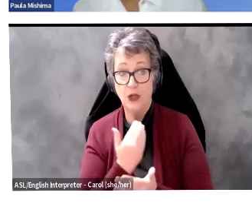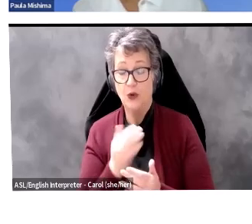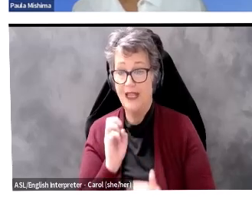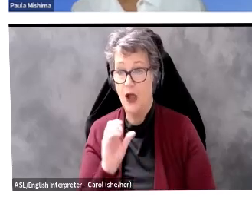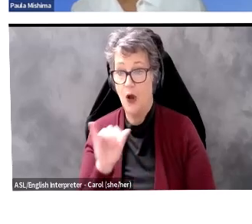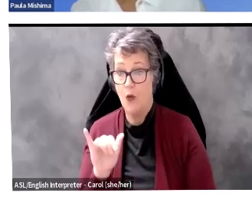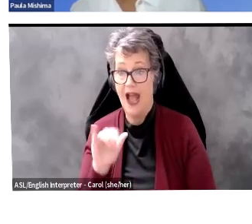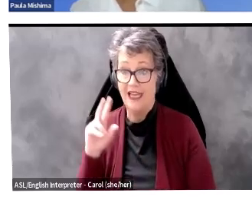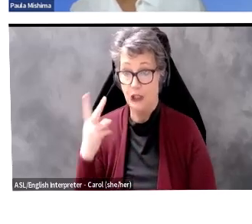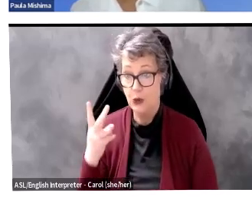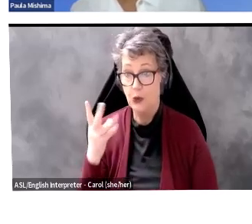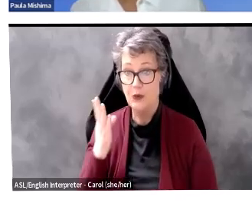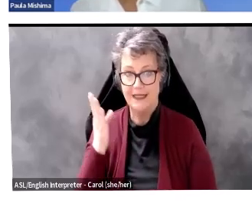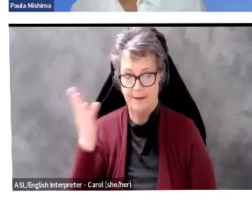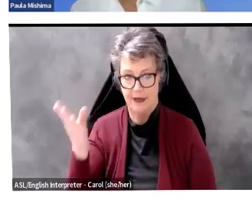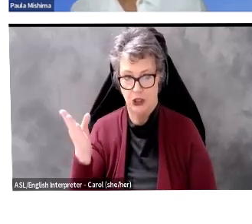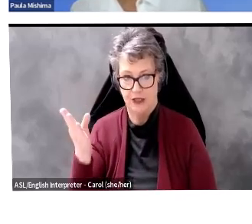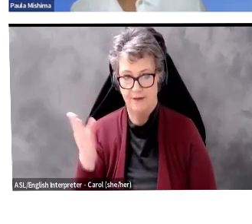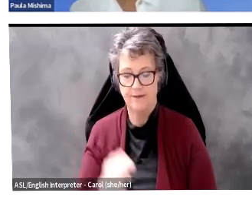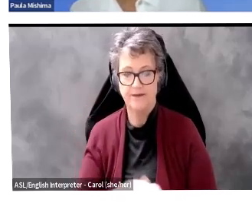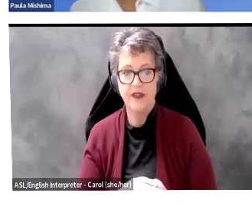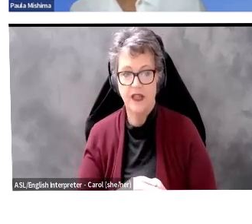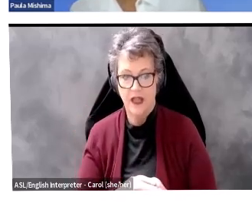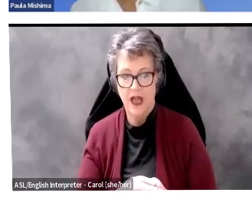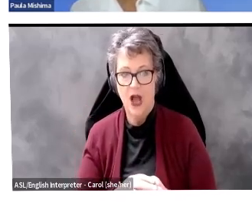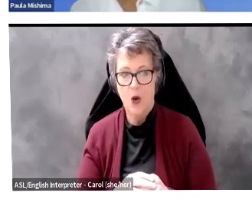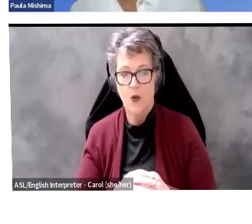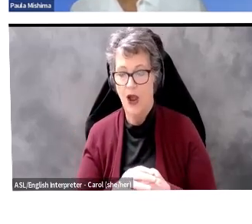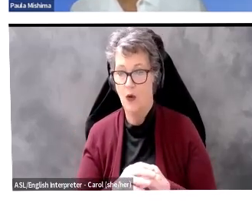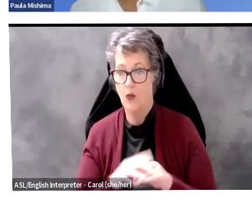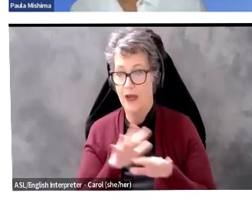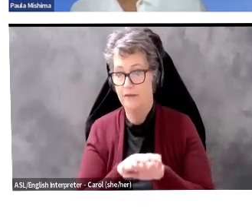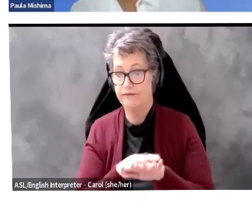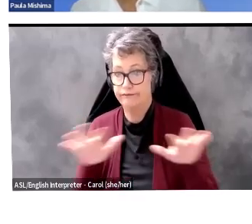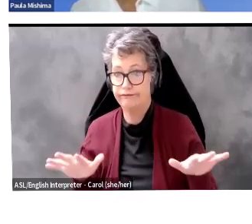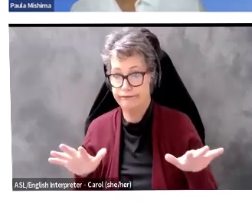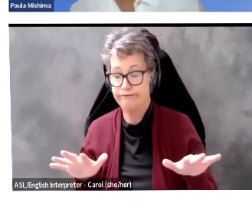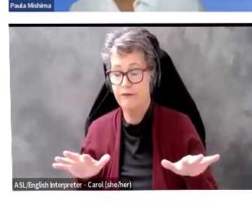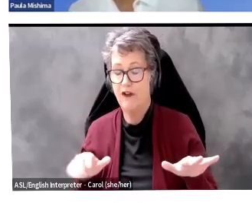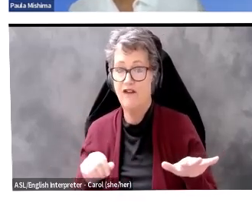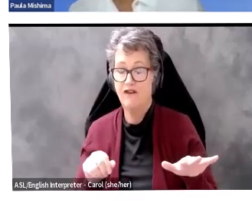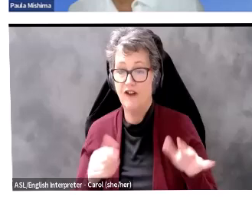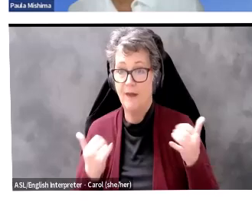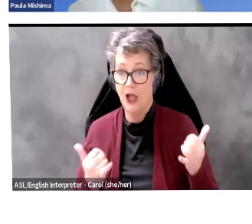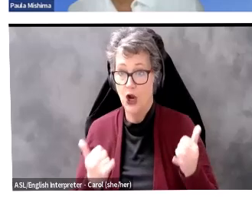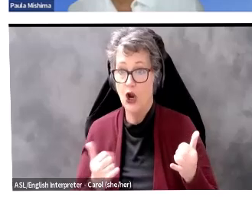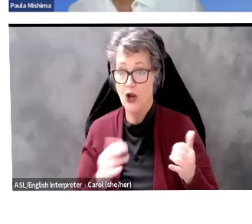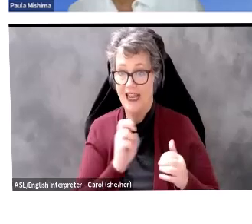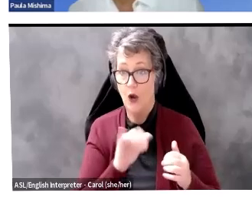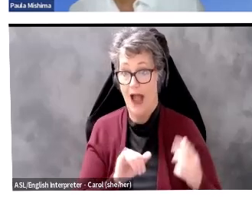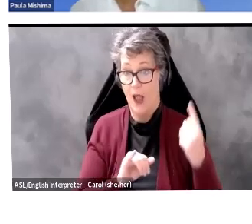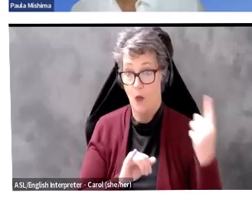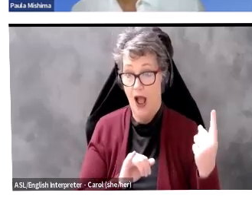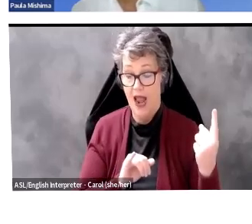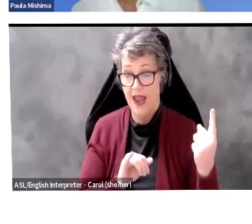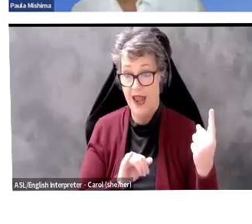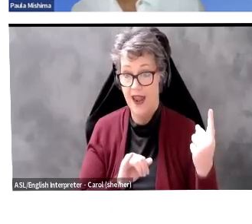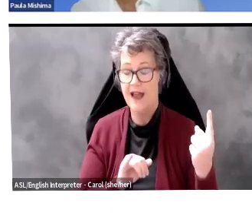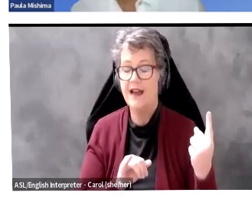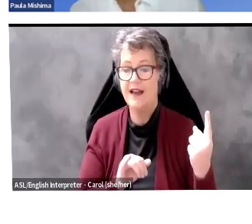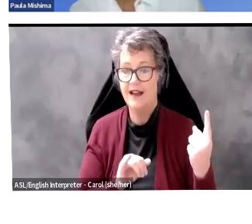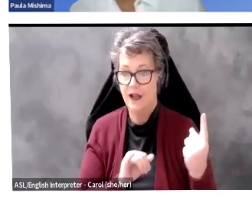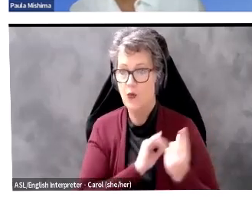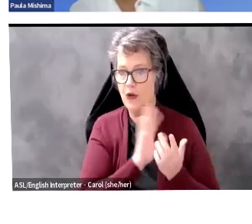year 2 submission where we decouple the end of year 1, the current end of year 1 submission, which is all